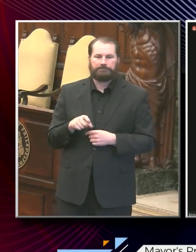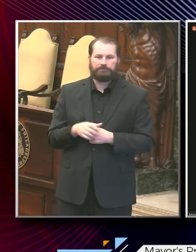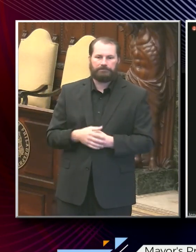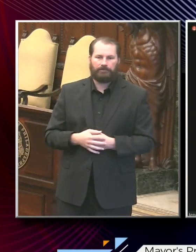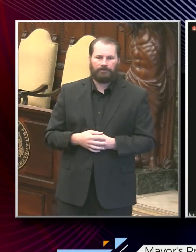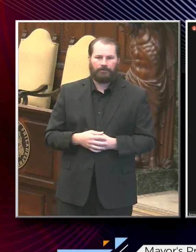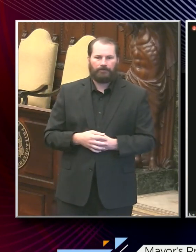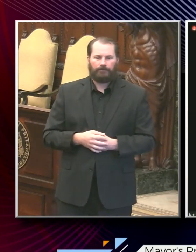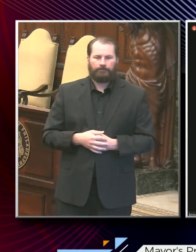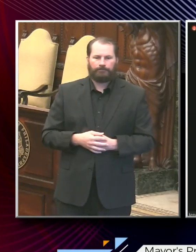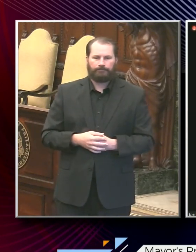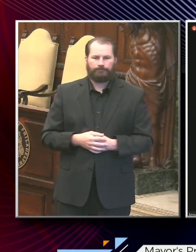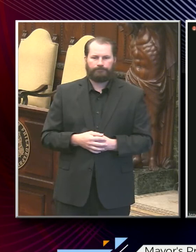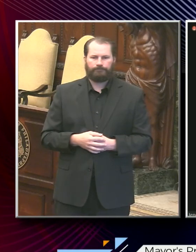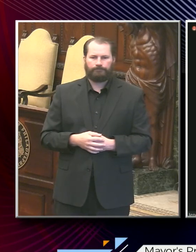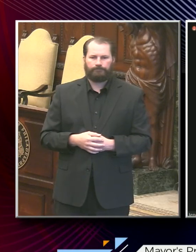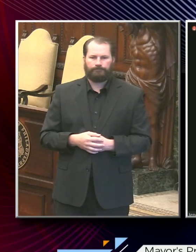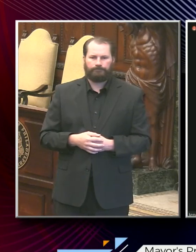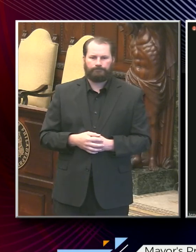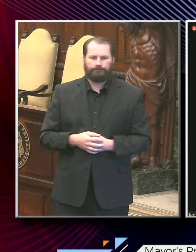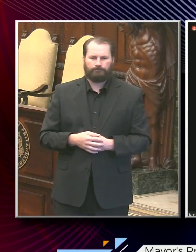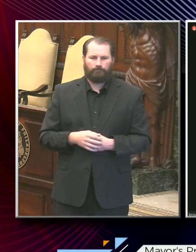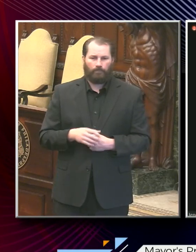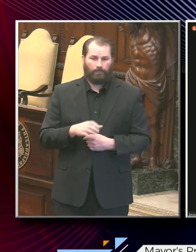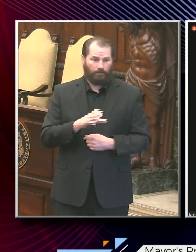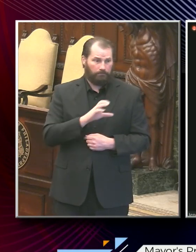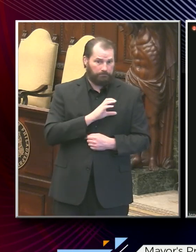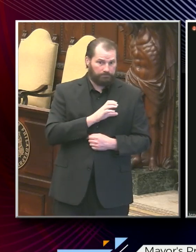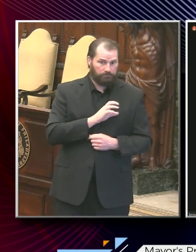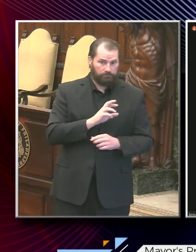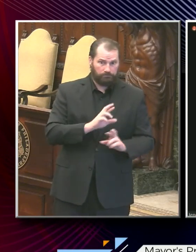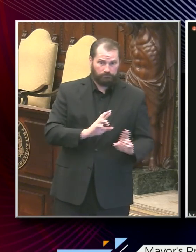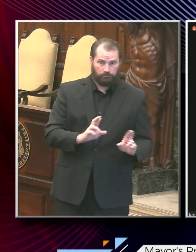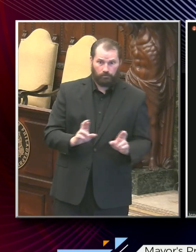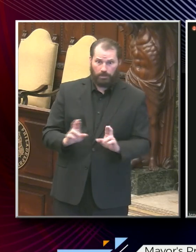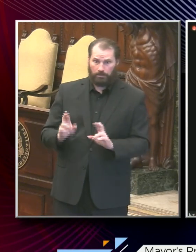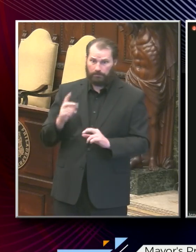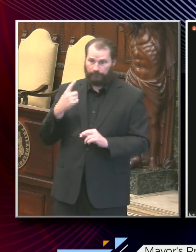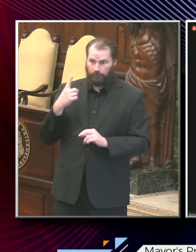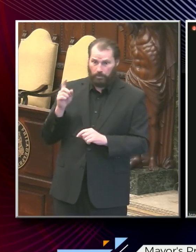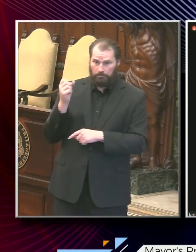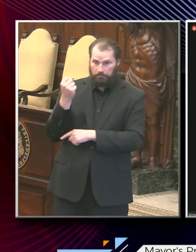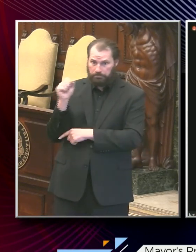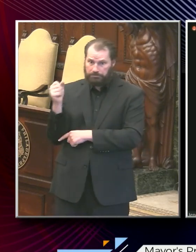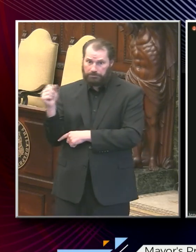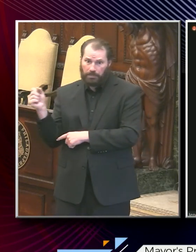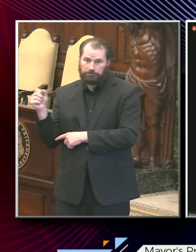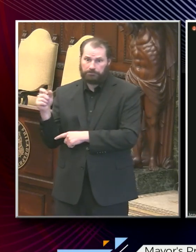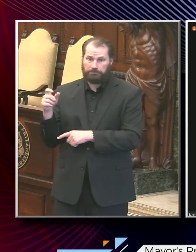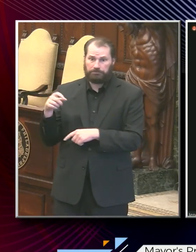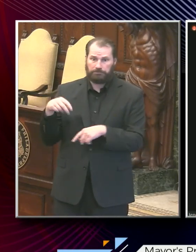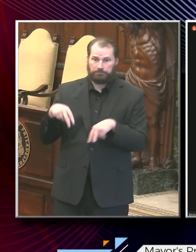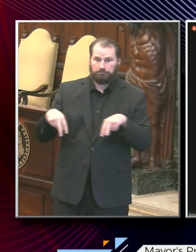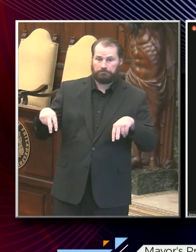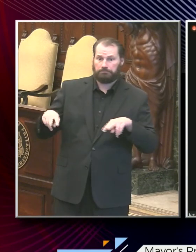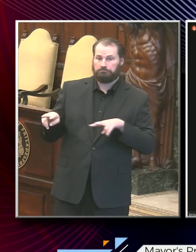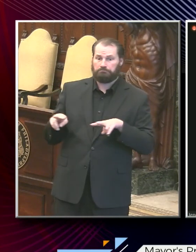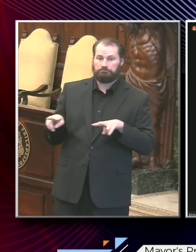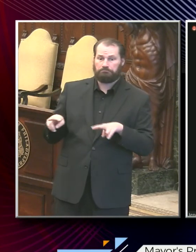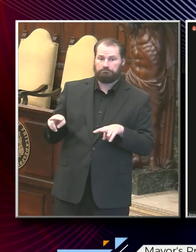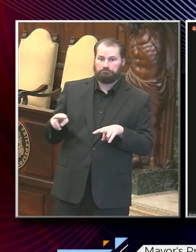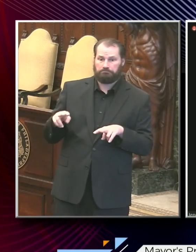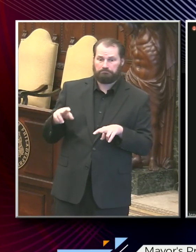How prepared are police for the type of demonstrations or rioting that we saw on the dates of May 30th